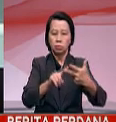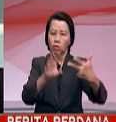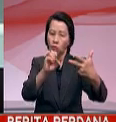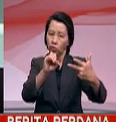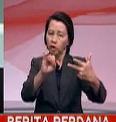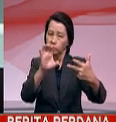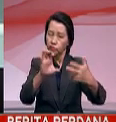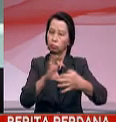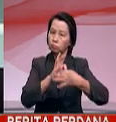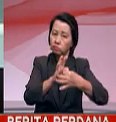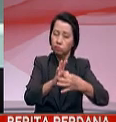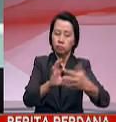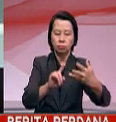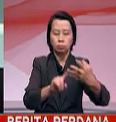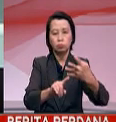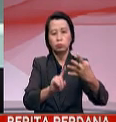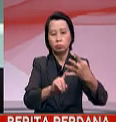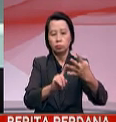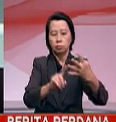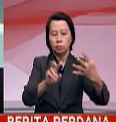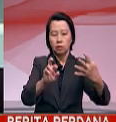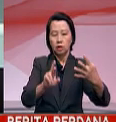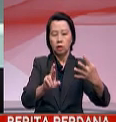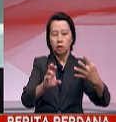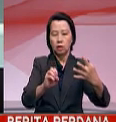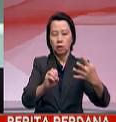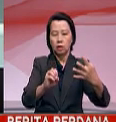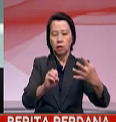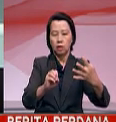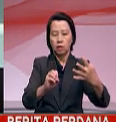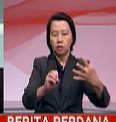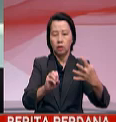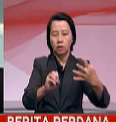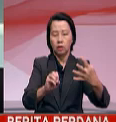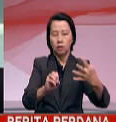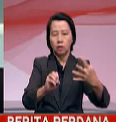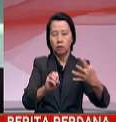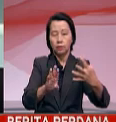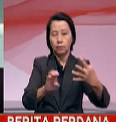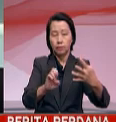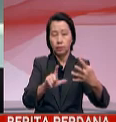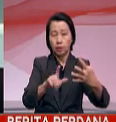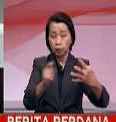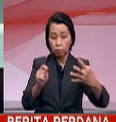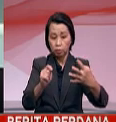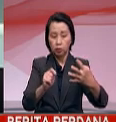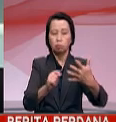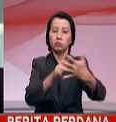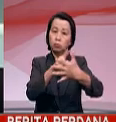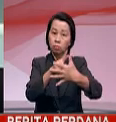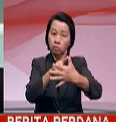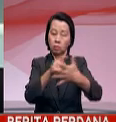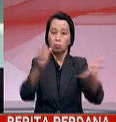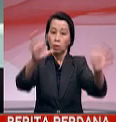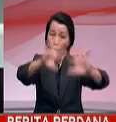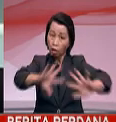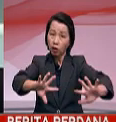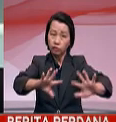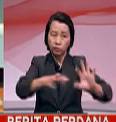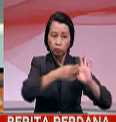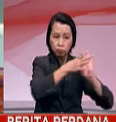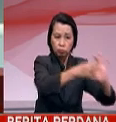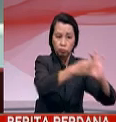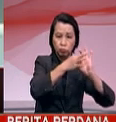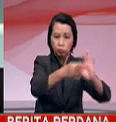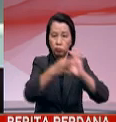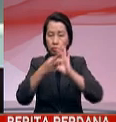OIC, the Belt and Road Initiative, and regionally with ASEAN, to jointly share